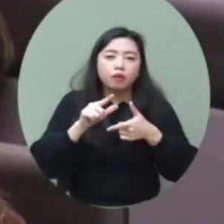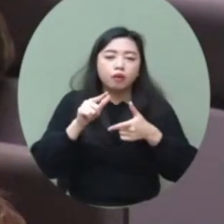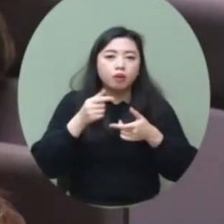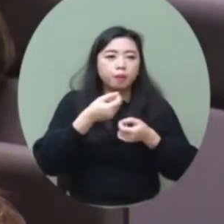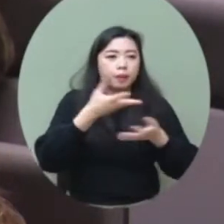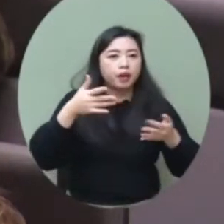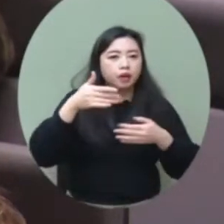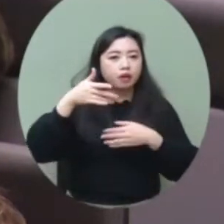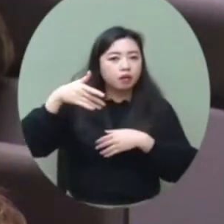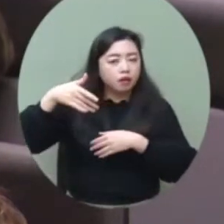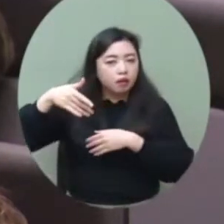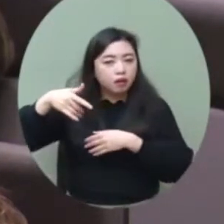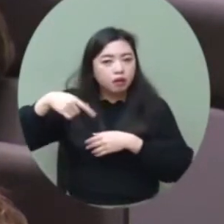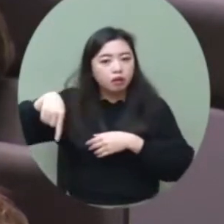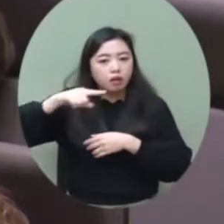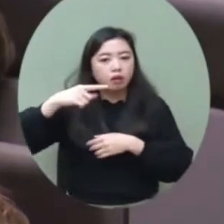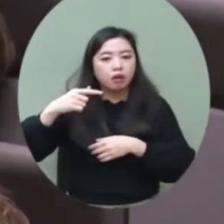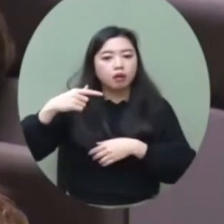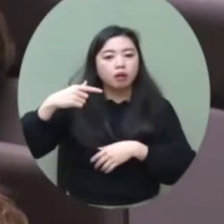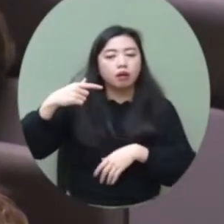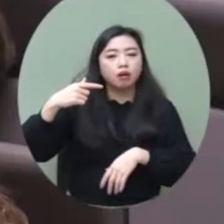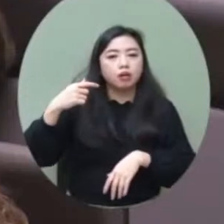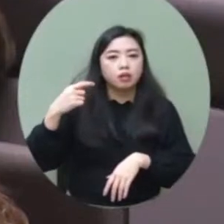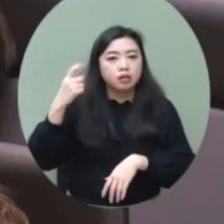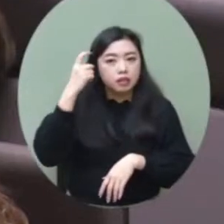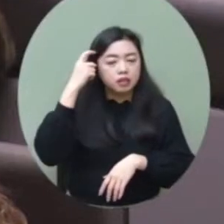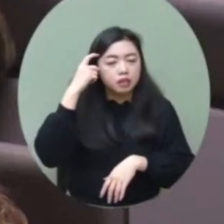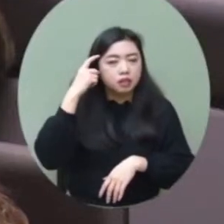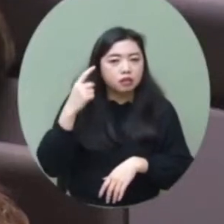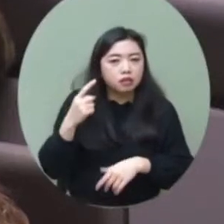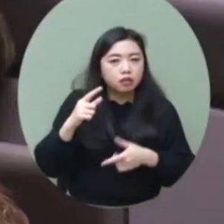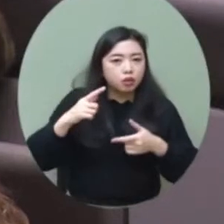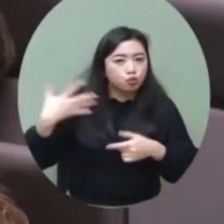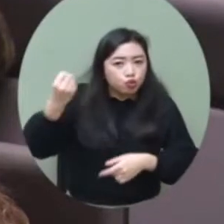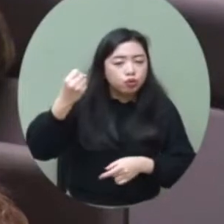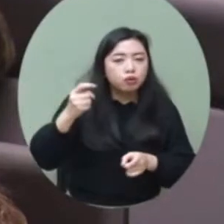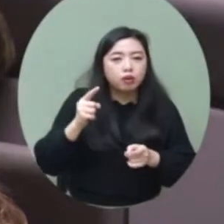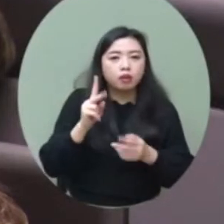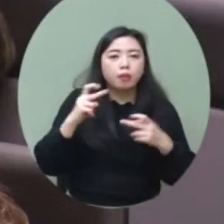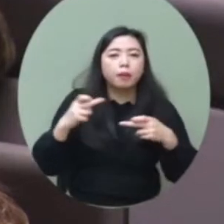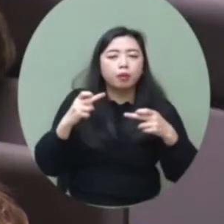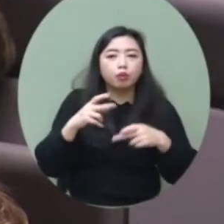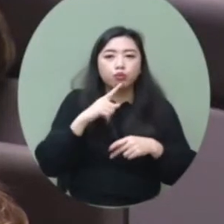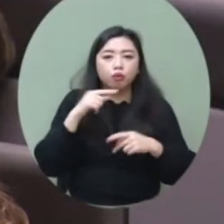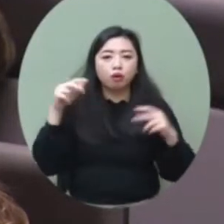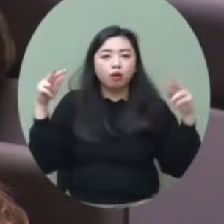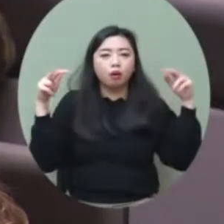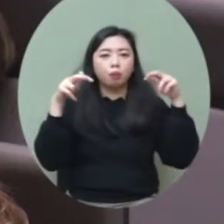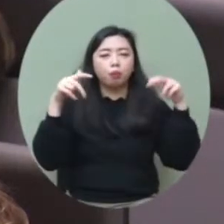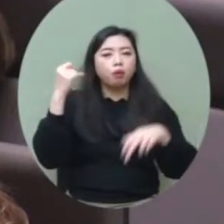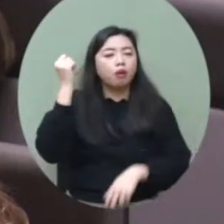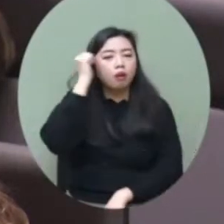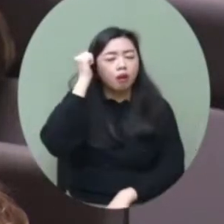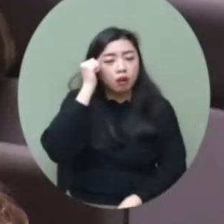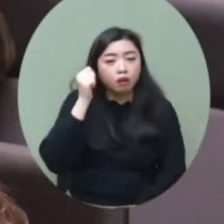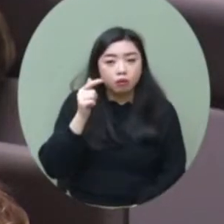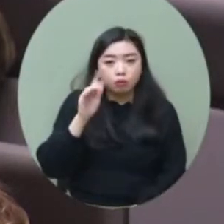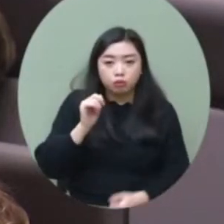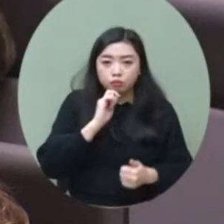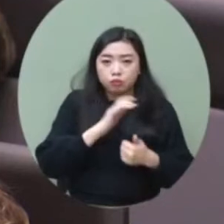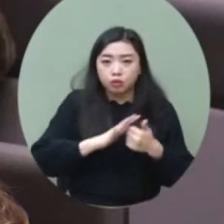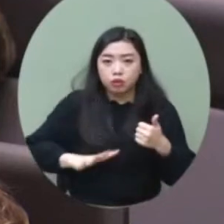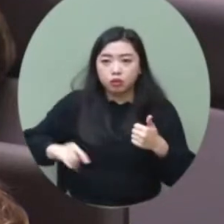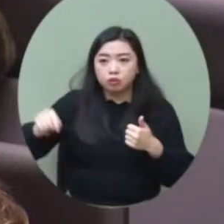major outbreaks? How would you strike a balance between the public's right to know and